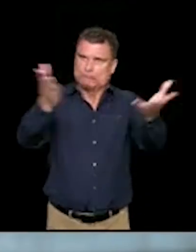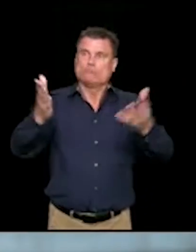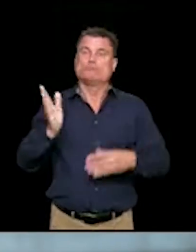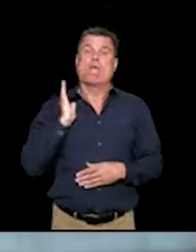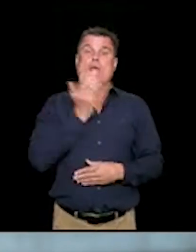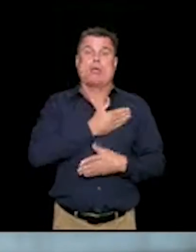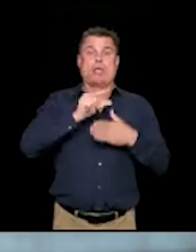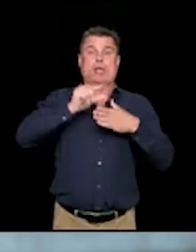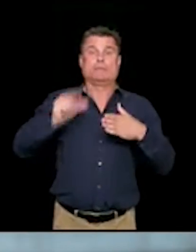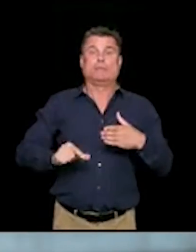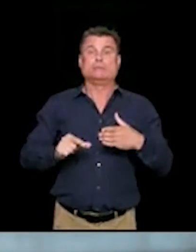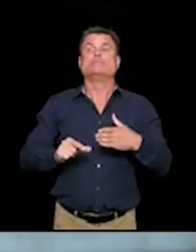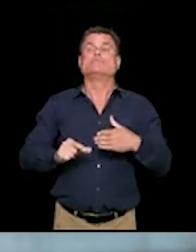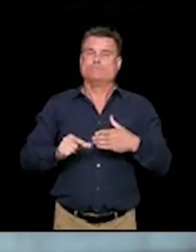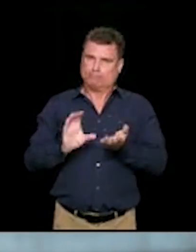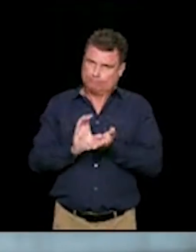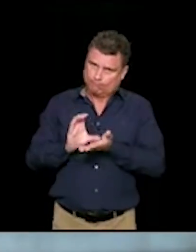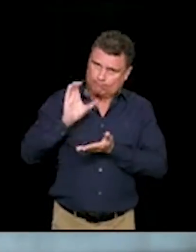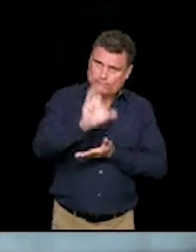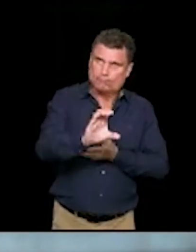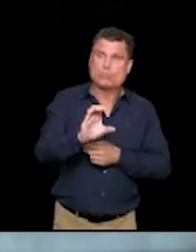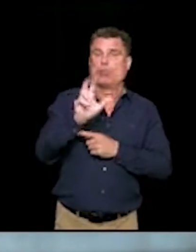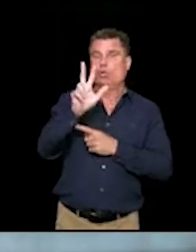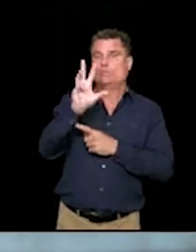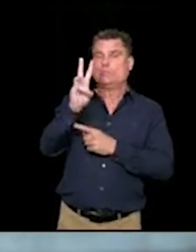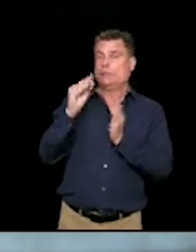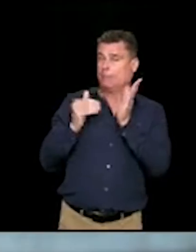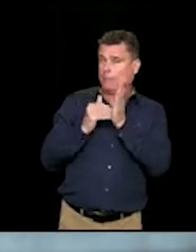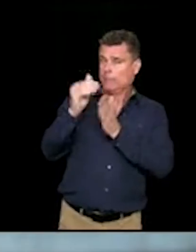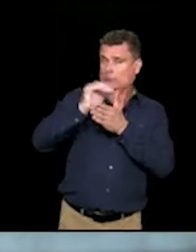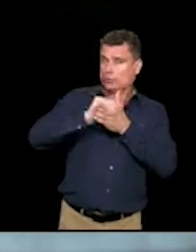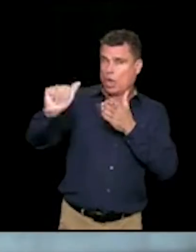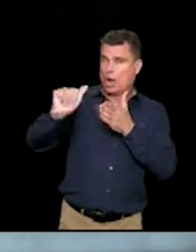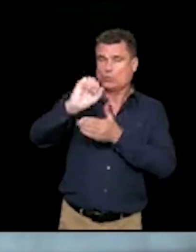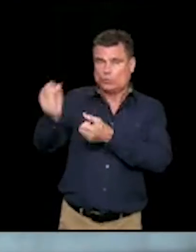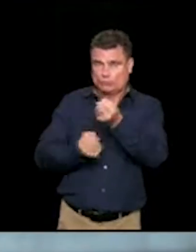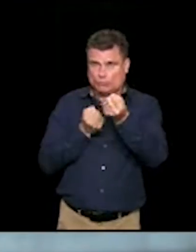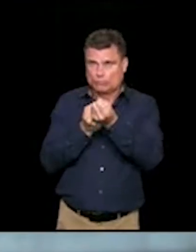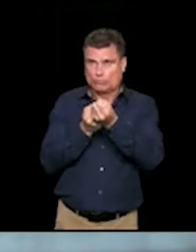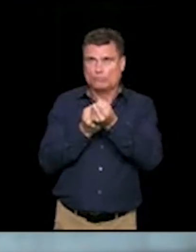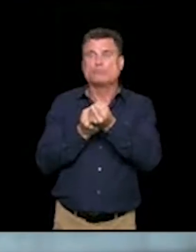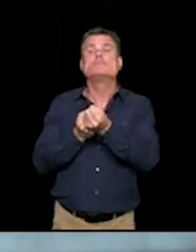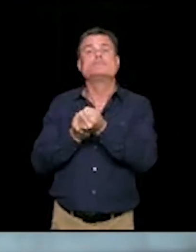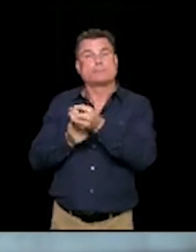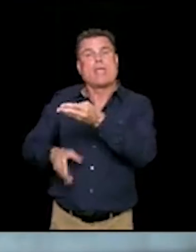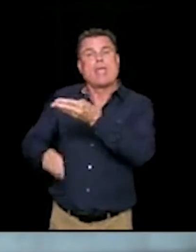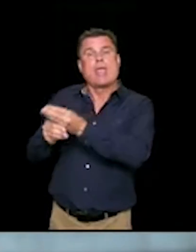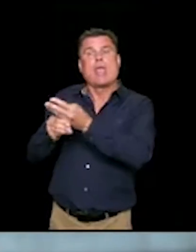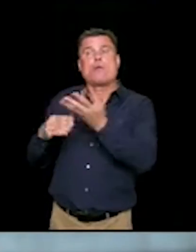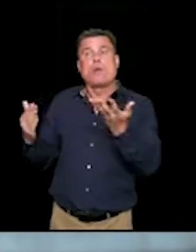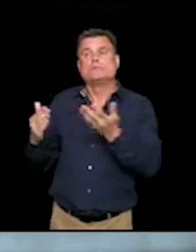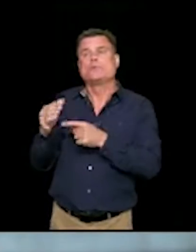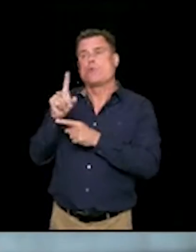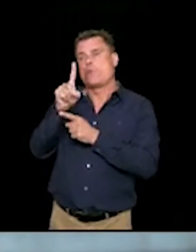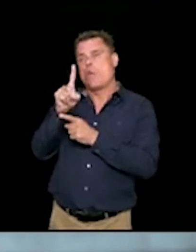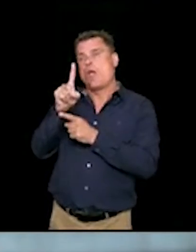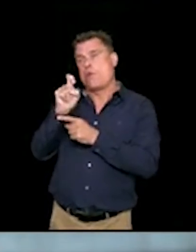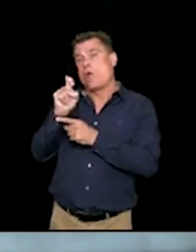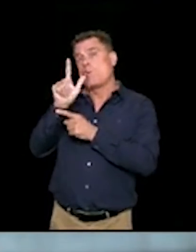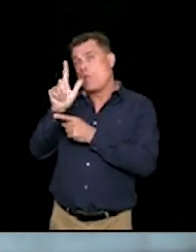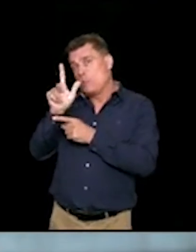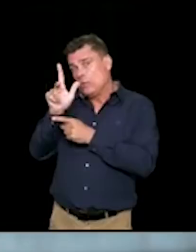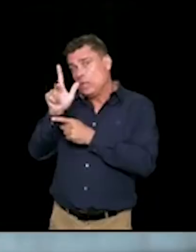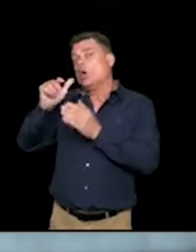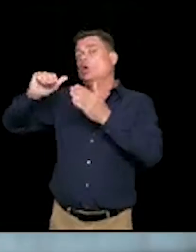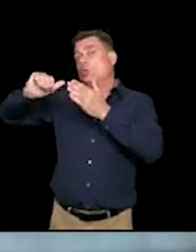people struggling with addiction right across British Columbia. We are committing $36 million over 2.5 years